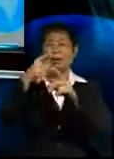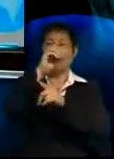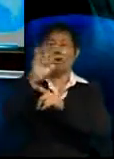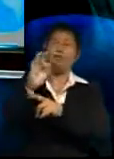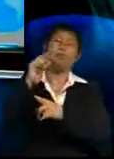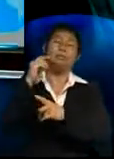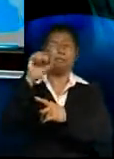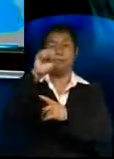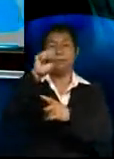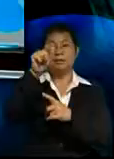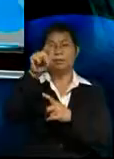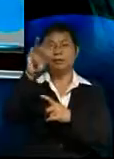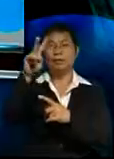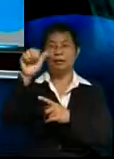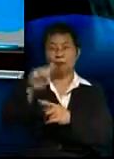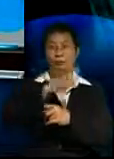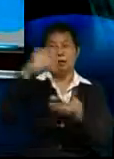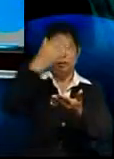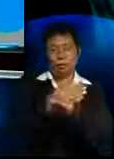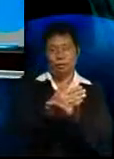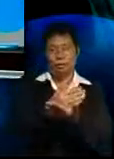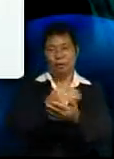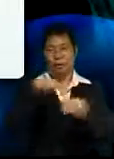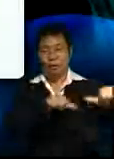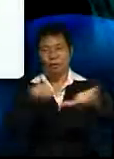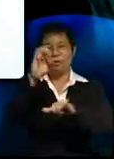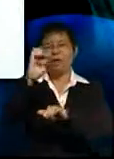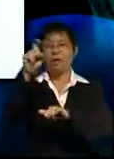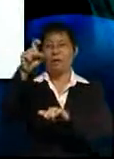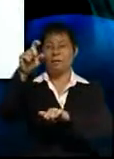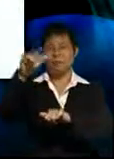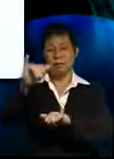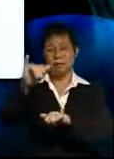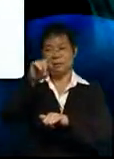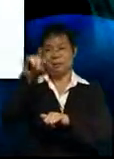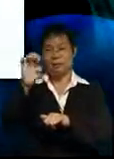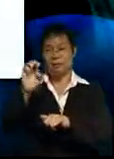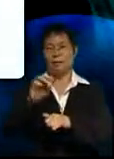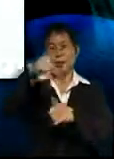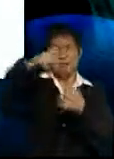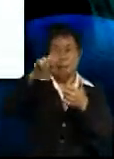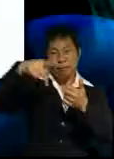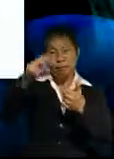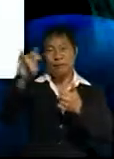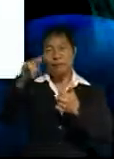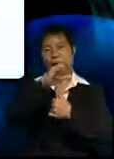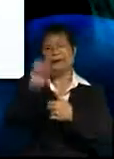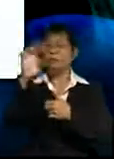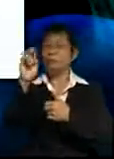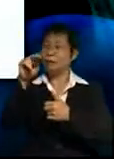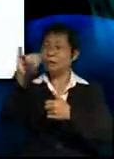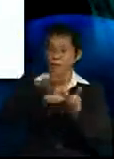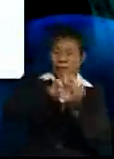and therefore stops the action of amylase enzyme. The enzymes pepsin and renin